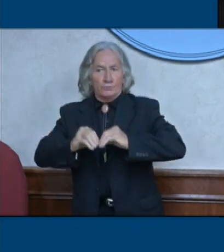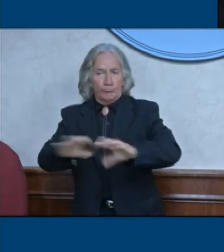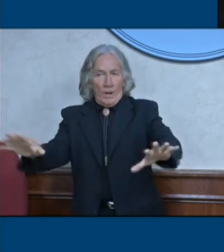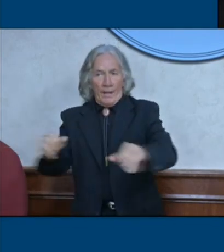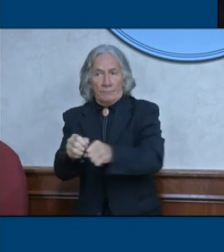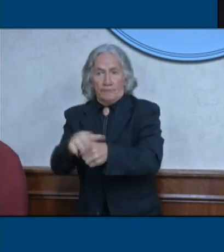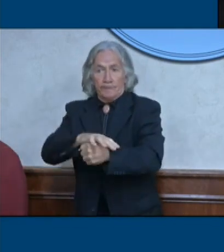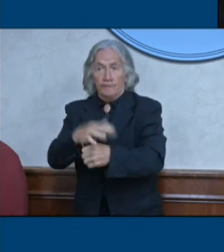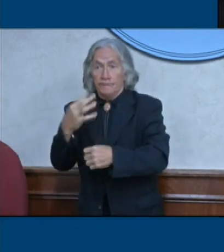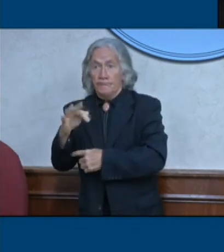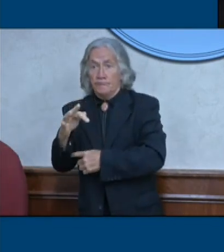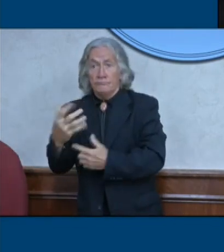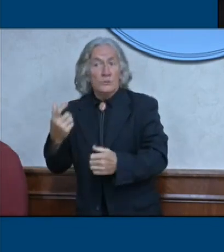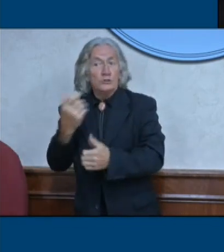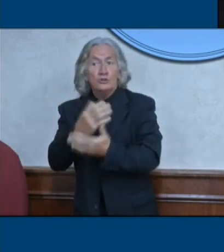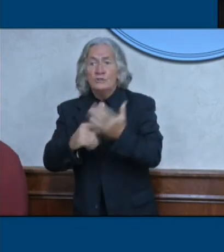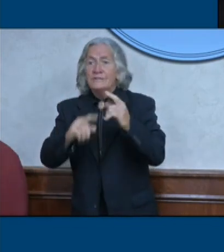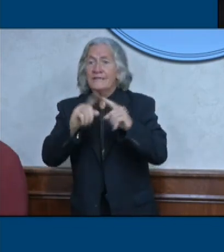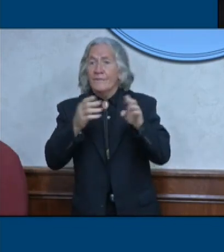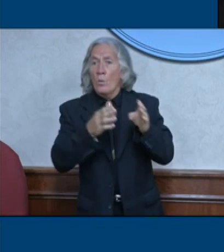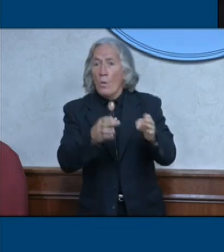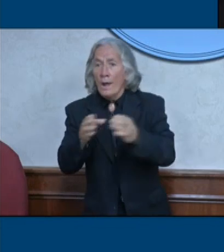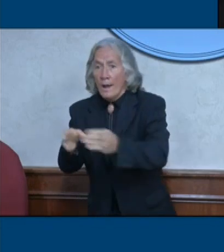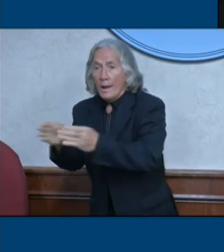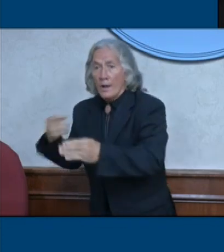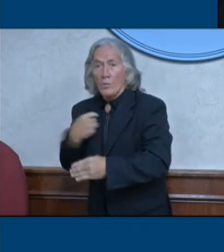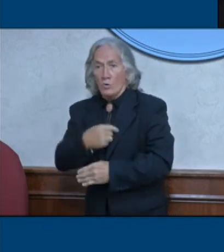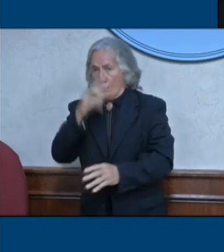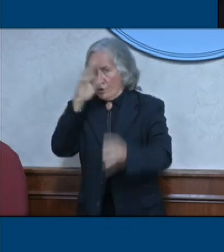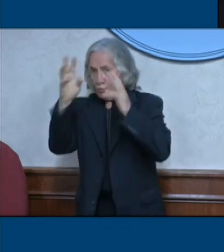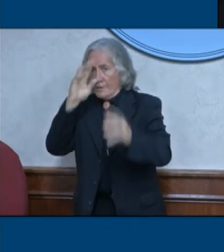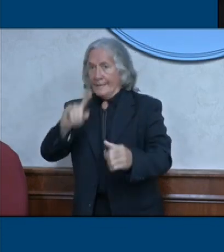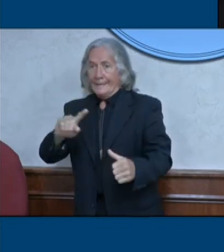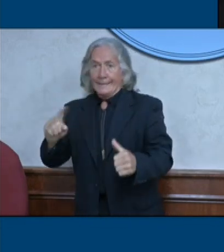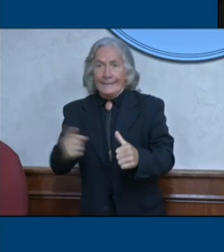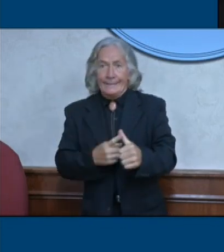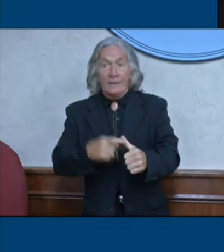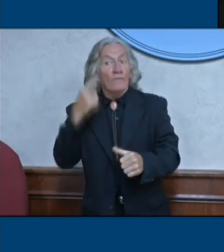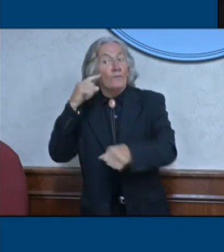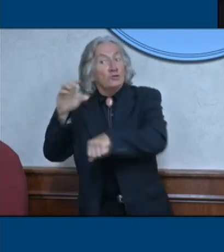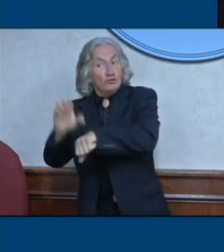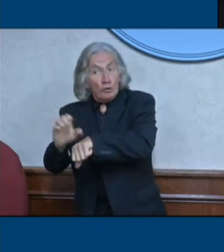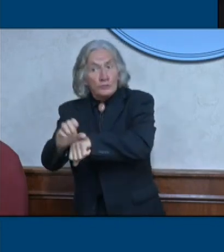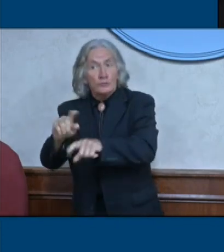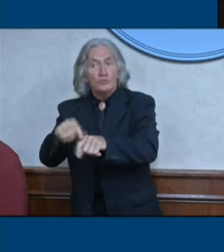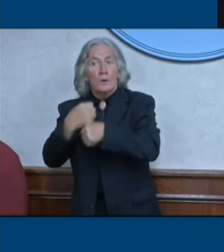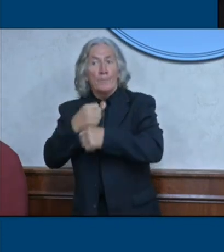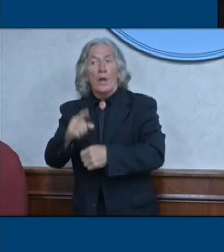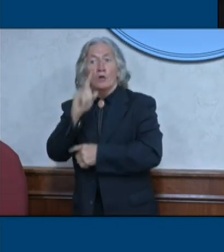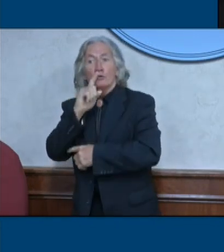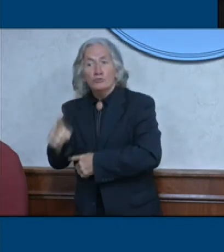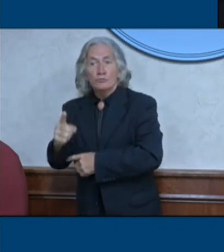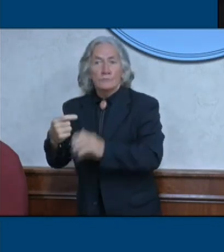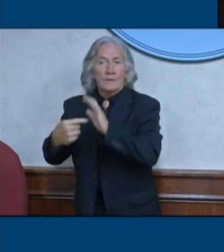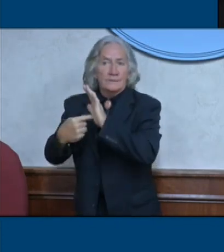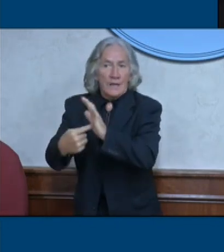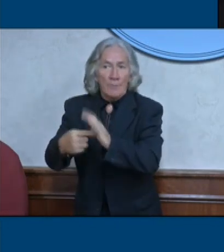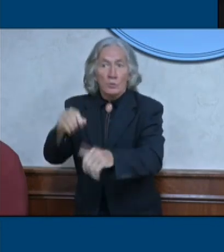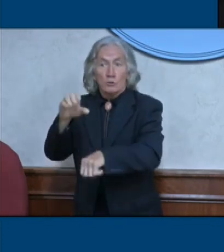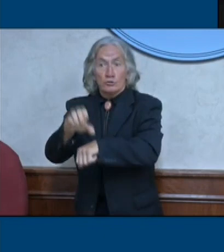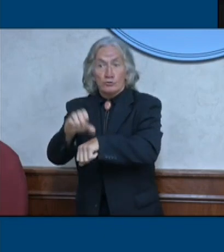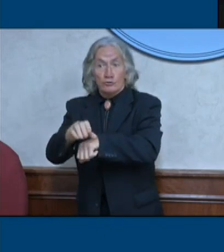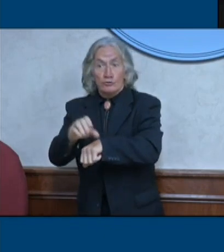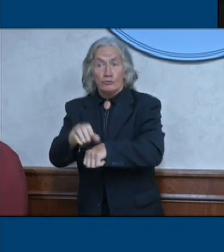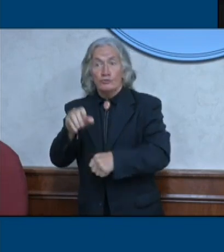spreading COVID-19. It's the same strategy that was created initially for churches, to make sure, for example, that in